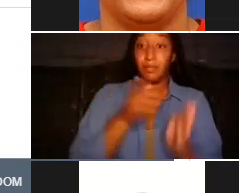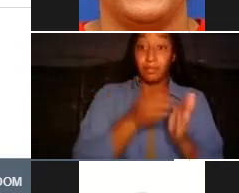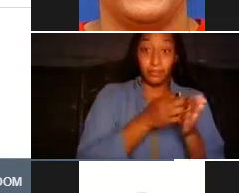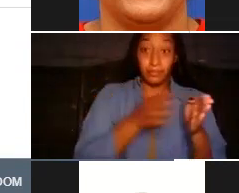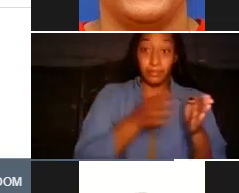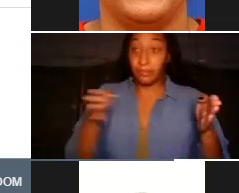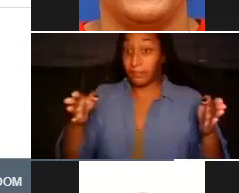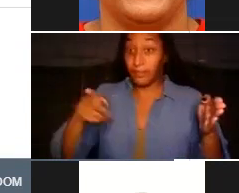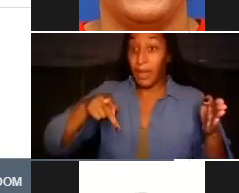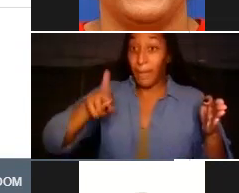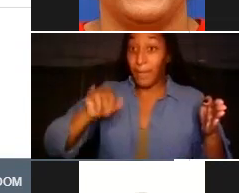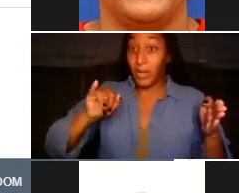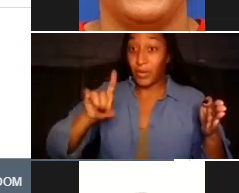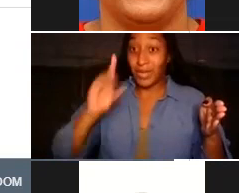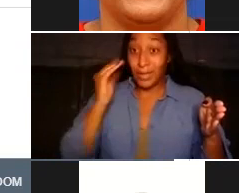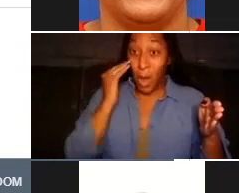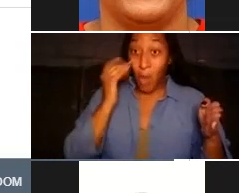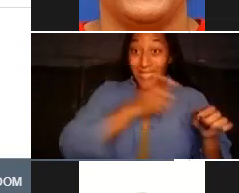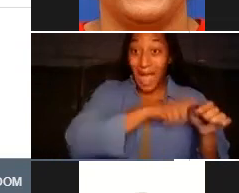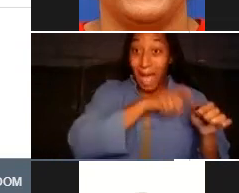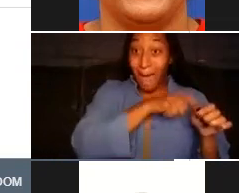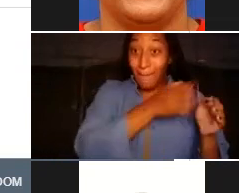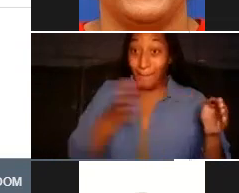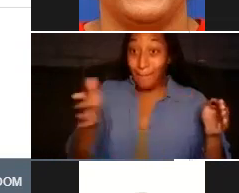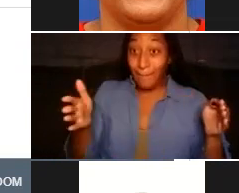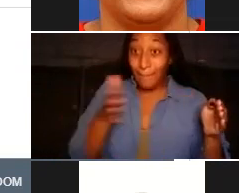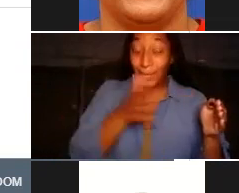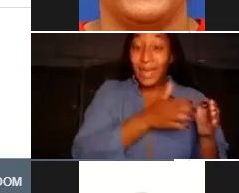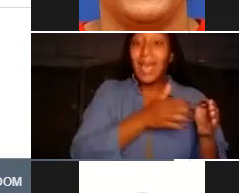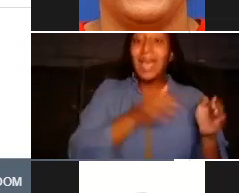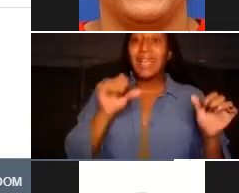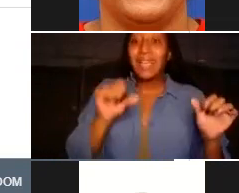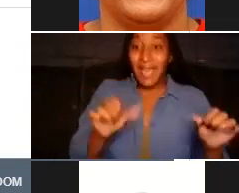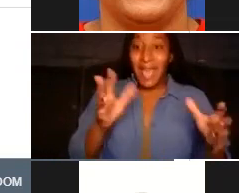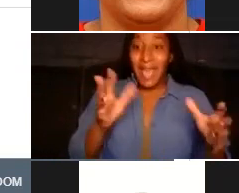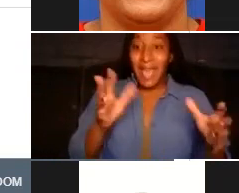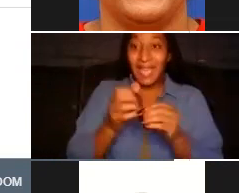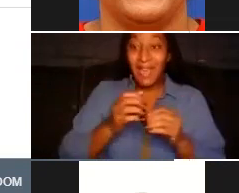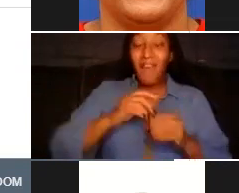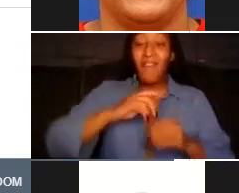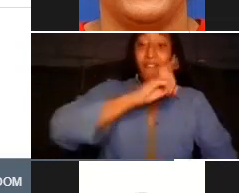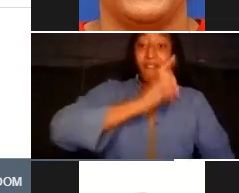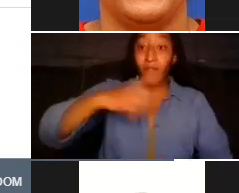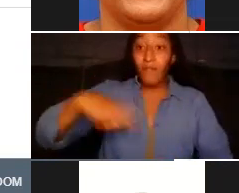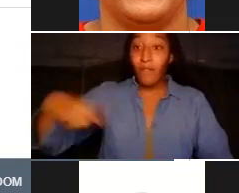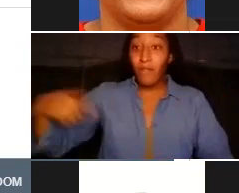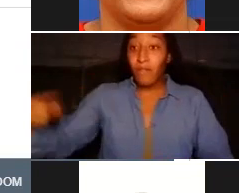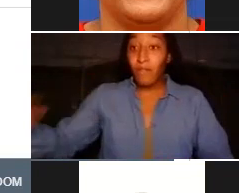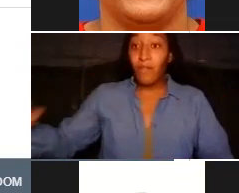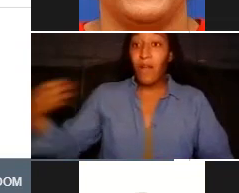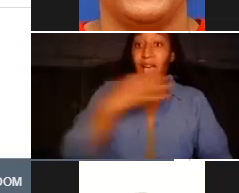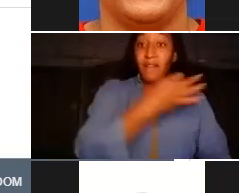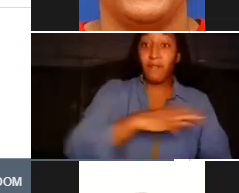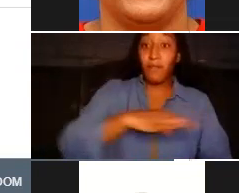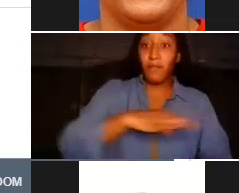can get the frequency. And if we know the frequency, we can get the period, because they're inverse of each other.